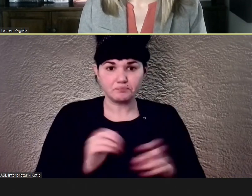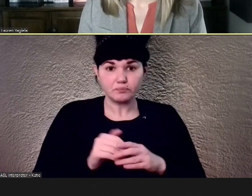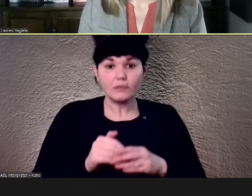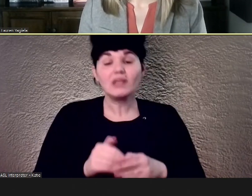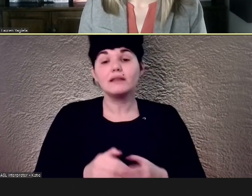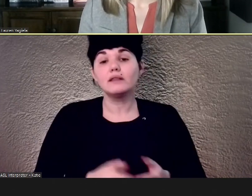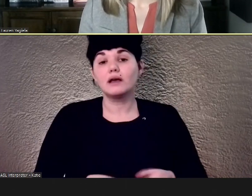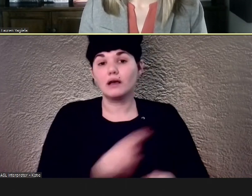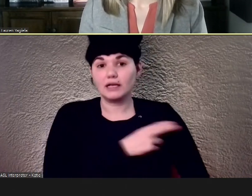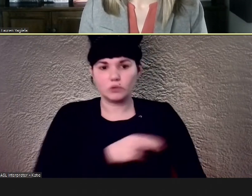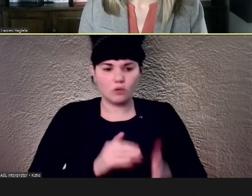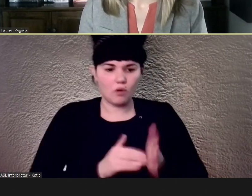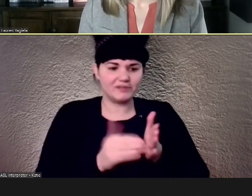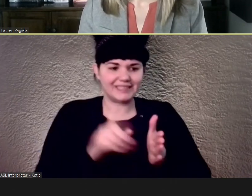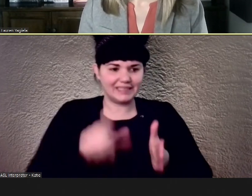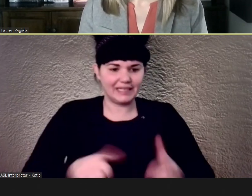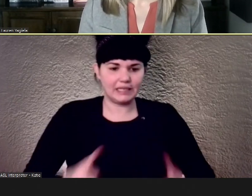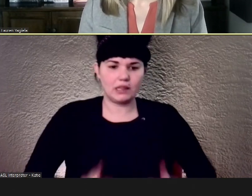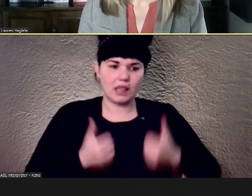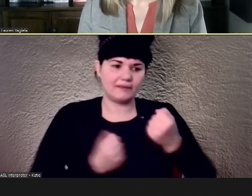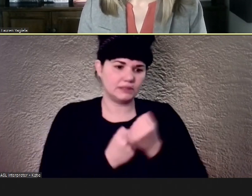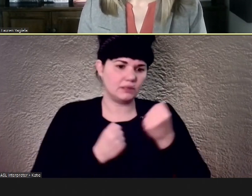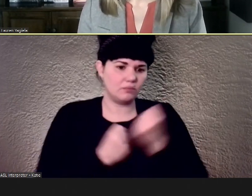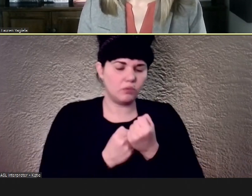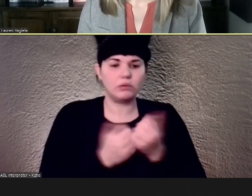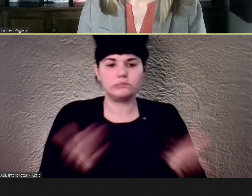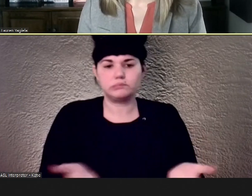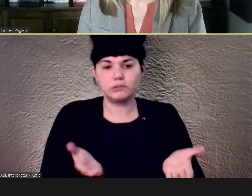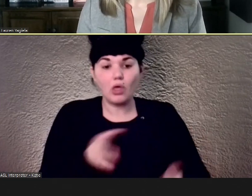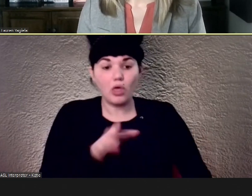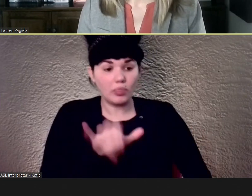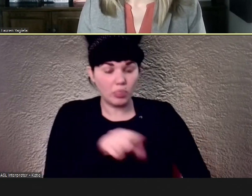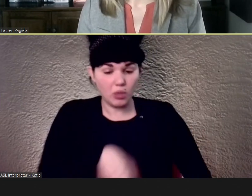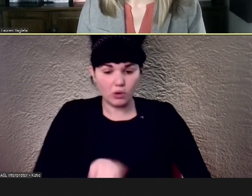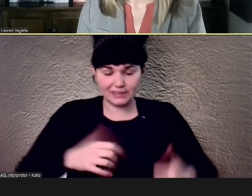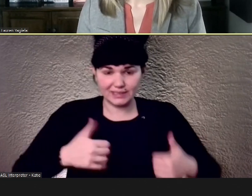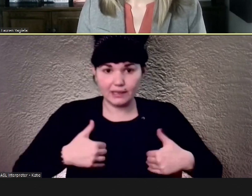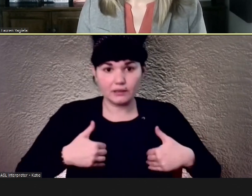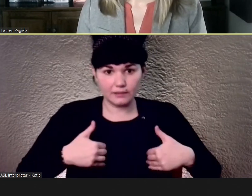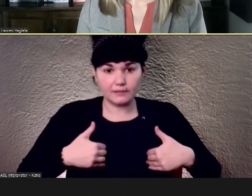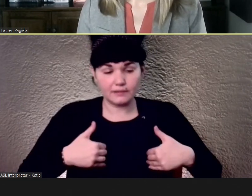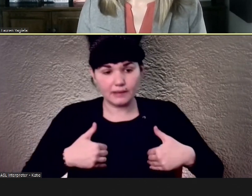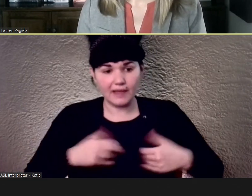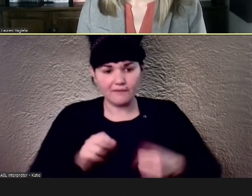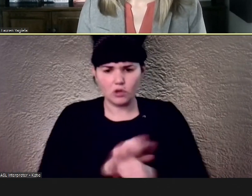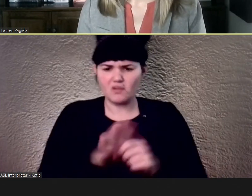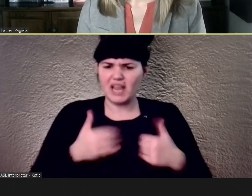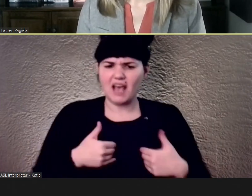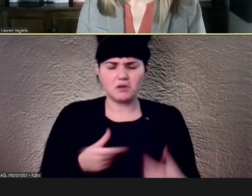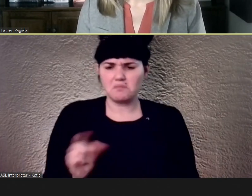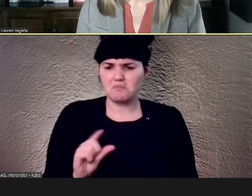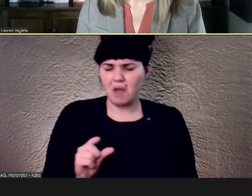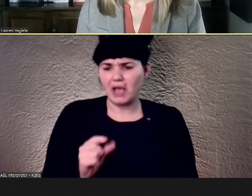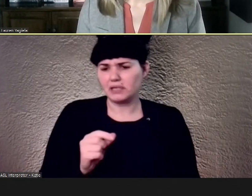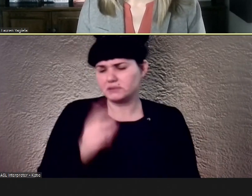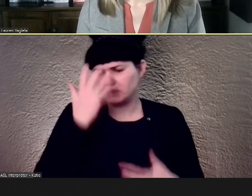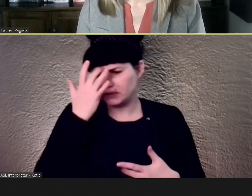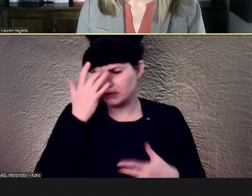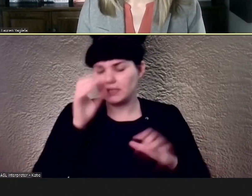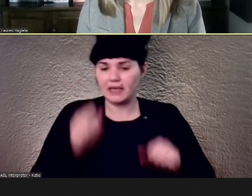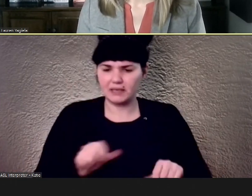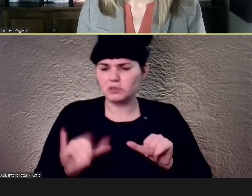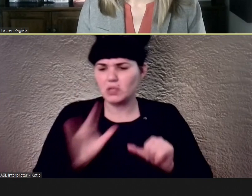the children who contract COVID have a mild illness that can be cared for at home. However, a small portion of children can